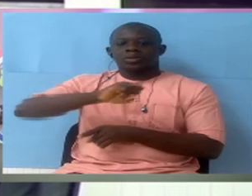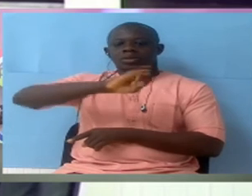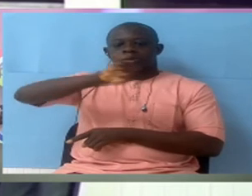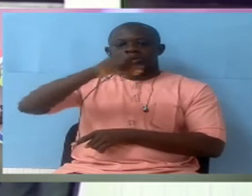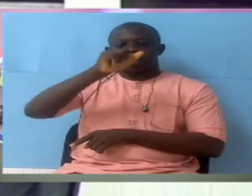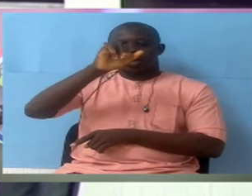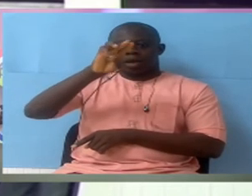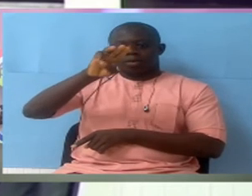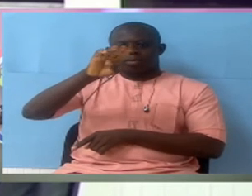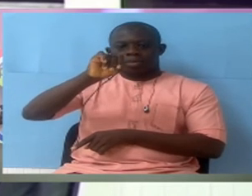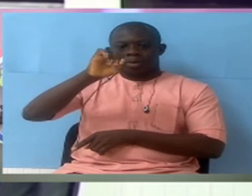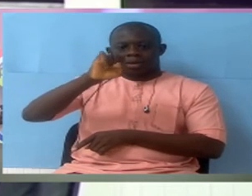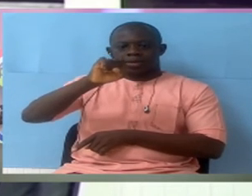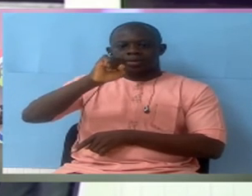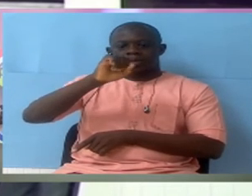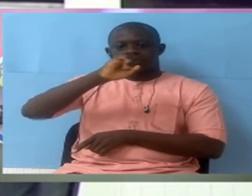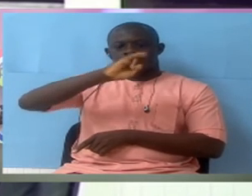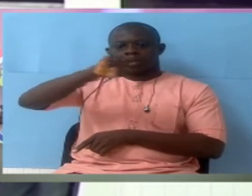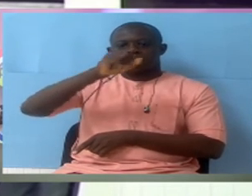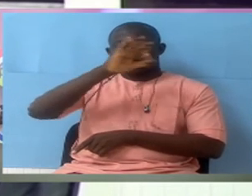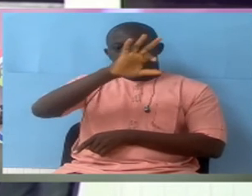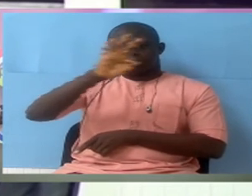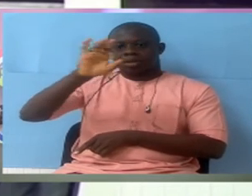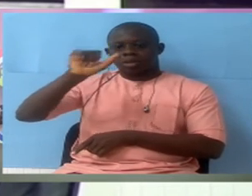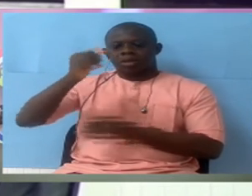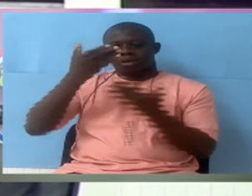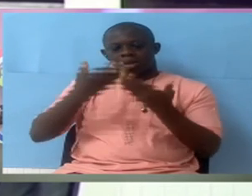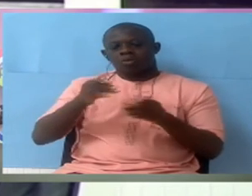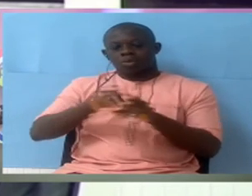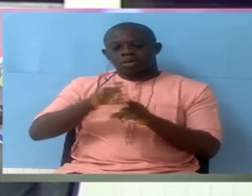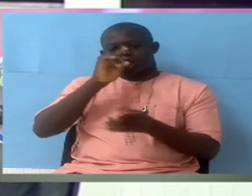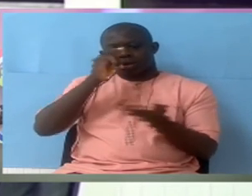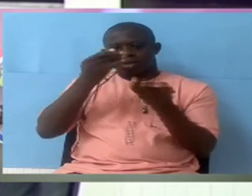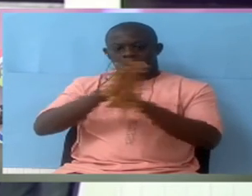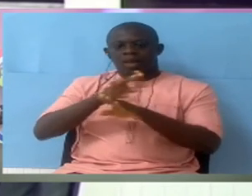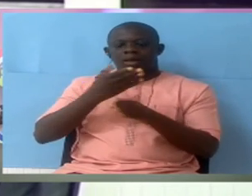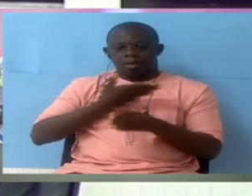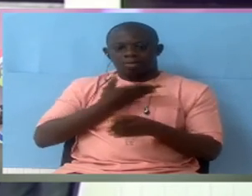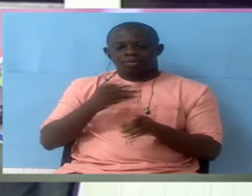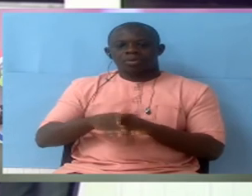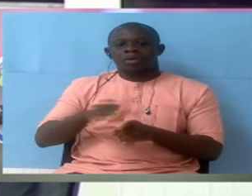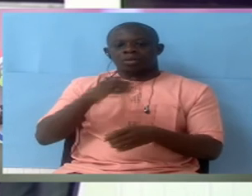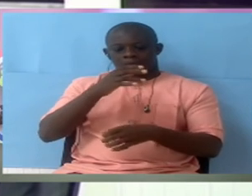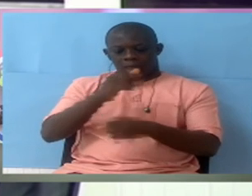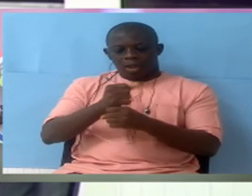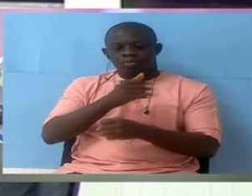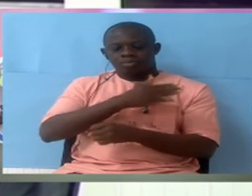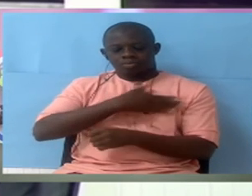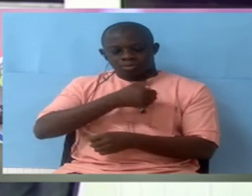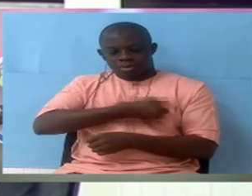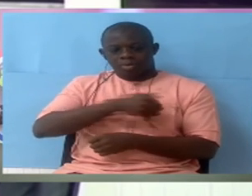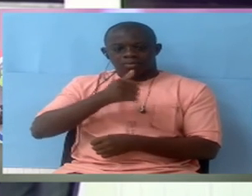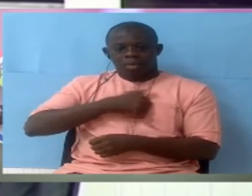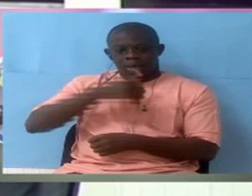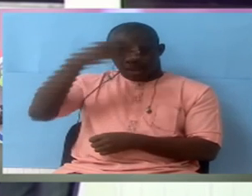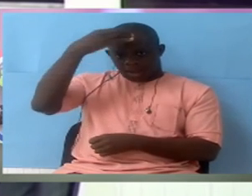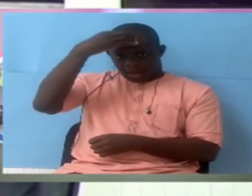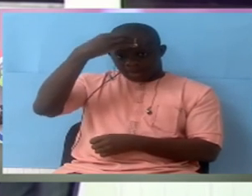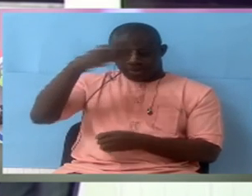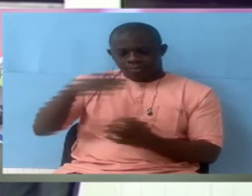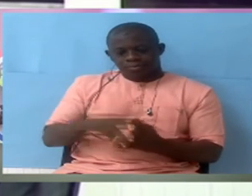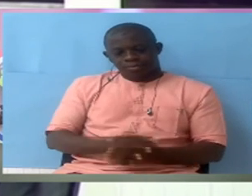now. Jamono joju nak Sergeant James Jata la won way legi dafa genn adina. He dressed my head. Mu dal di defar suma